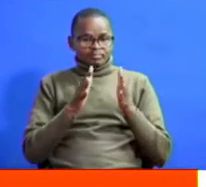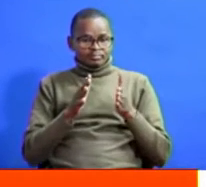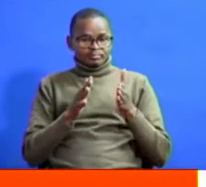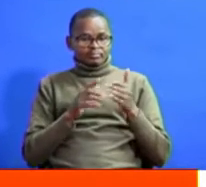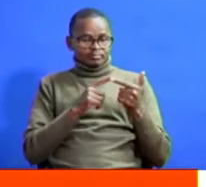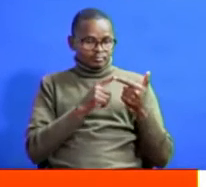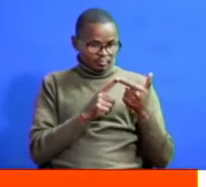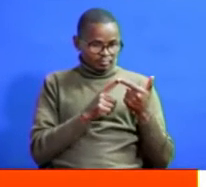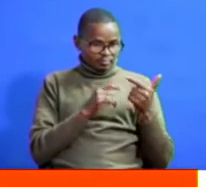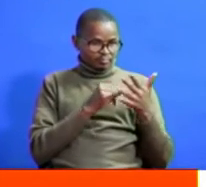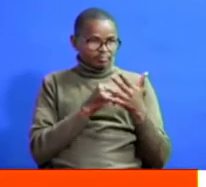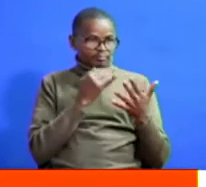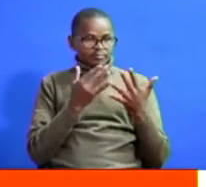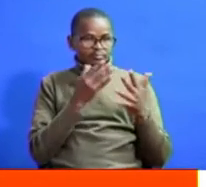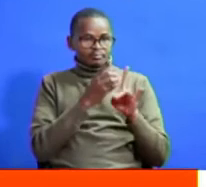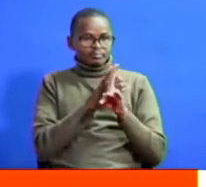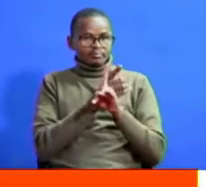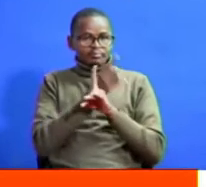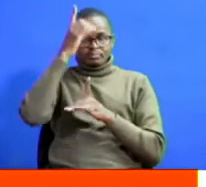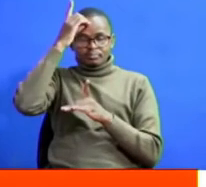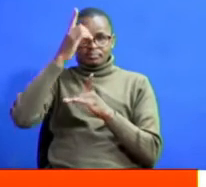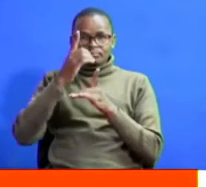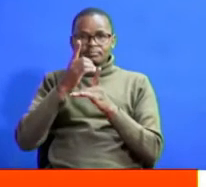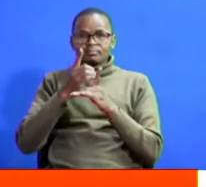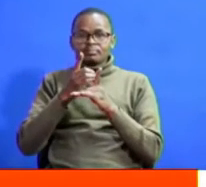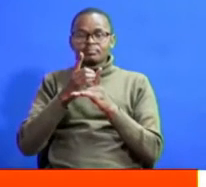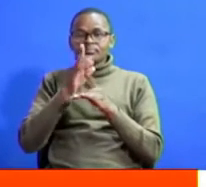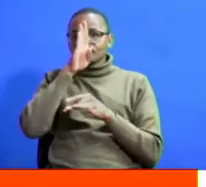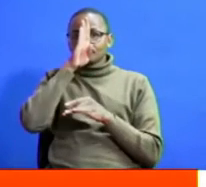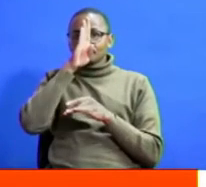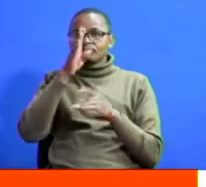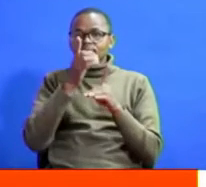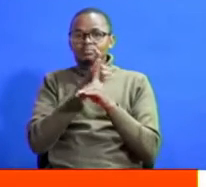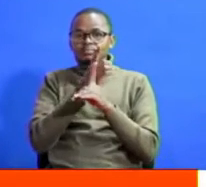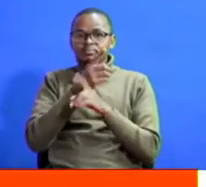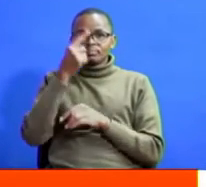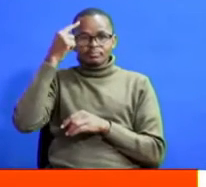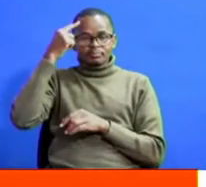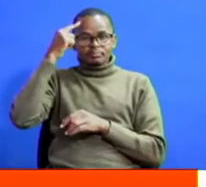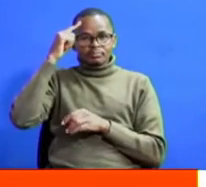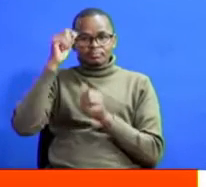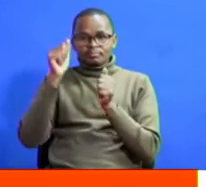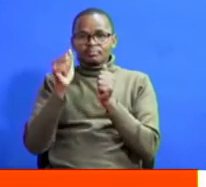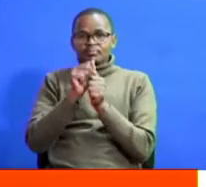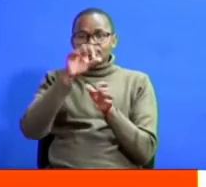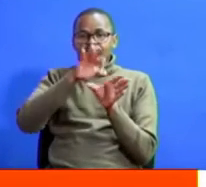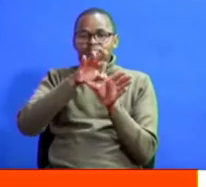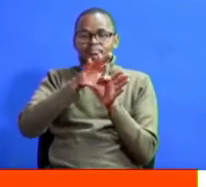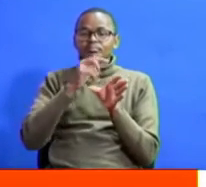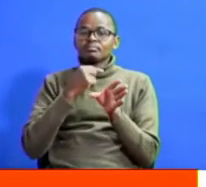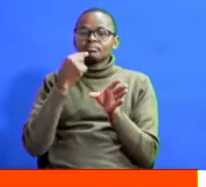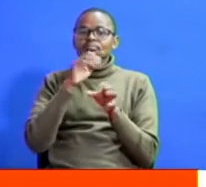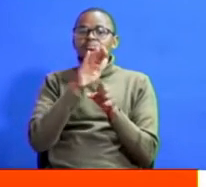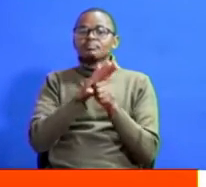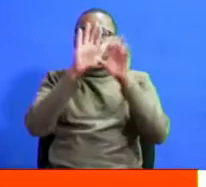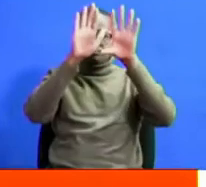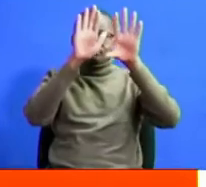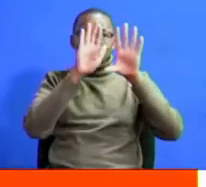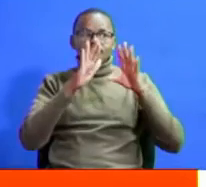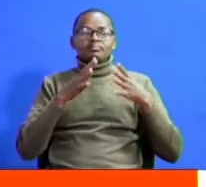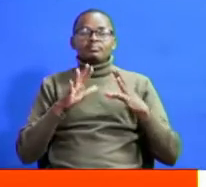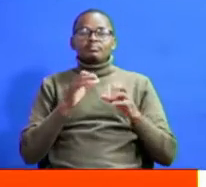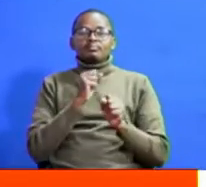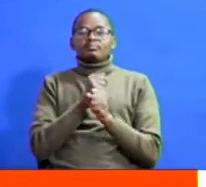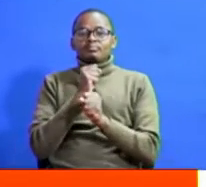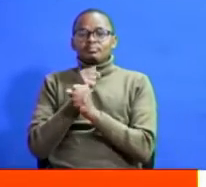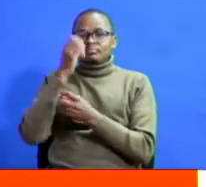but it might be a different decision, it might be a different thought, of course, with the electorates, who are most importantly the people who make